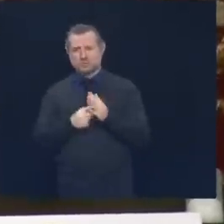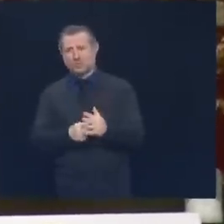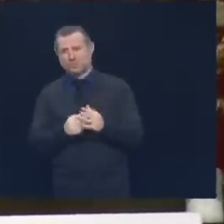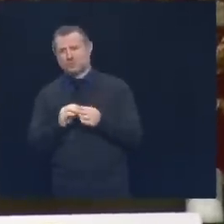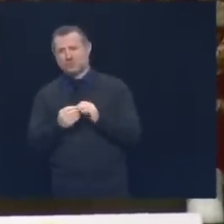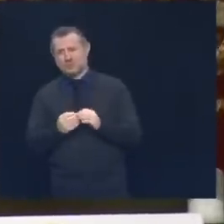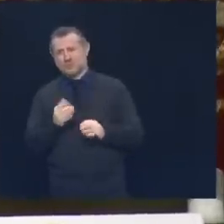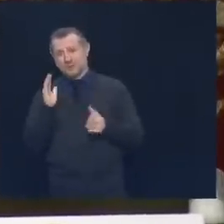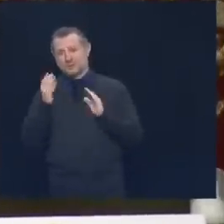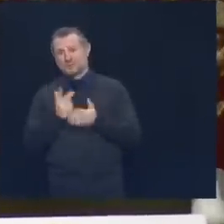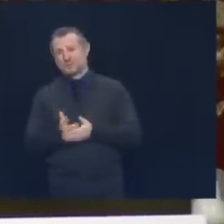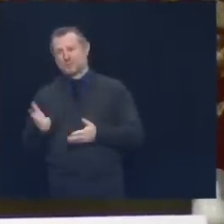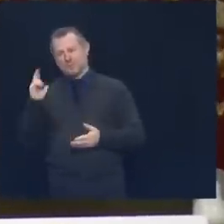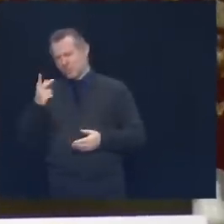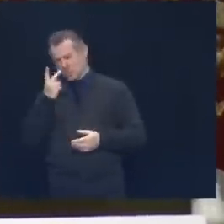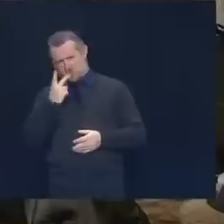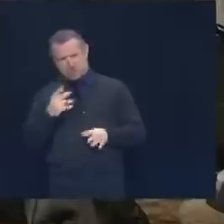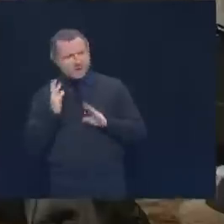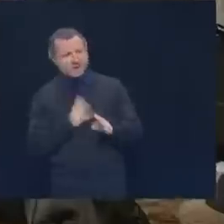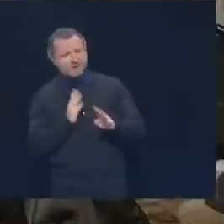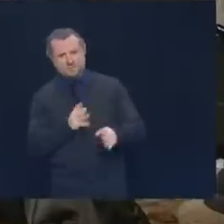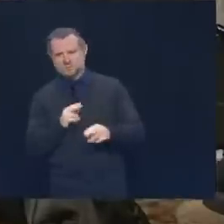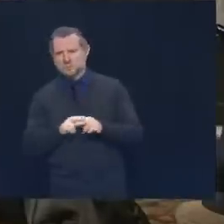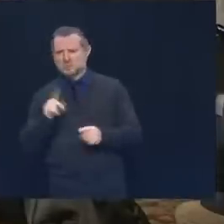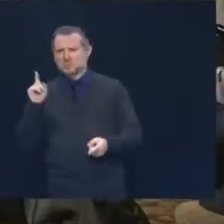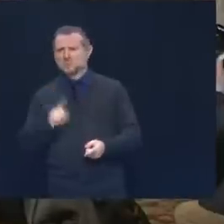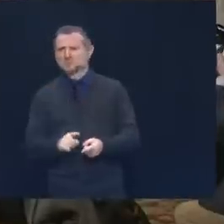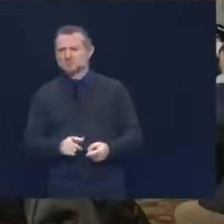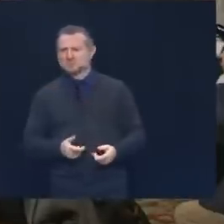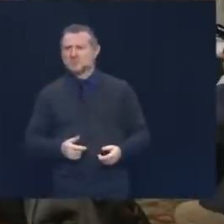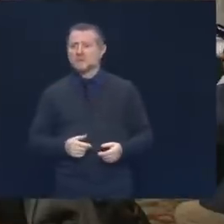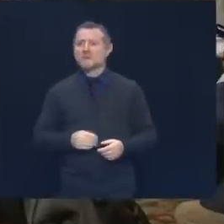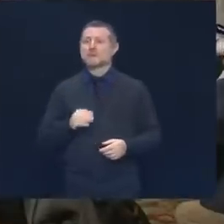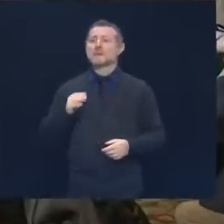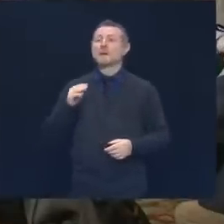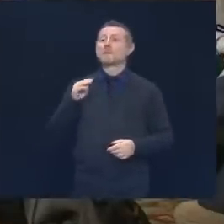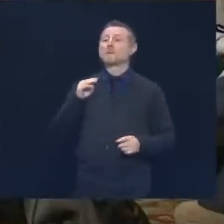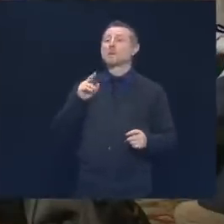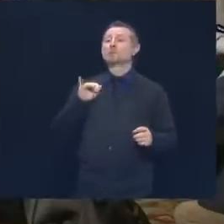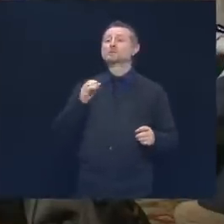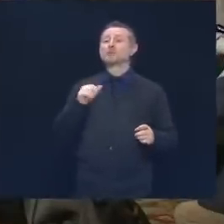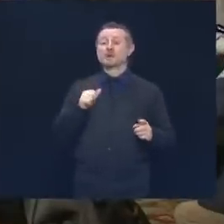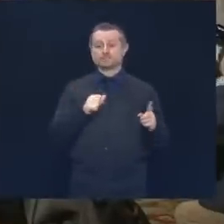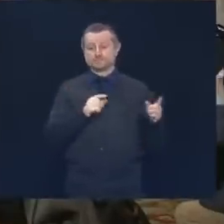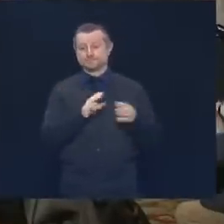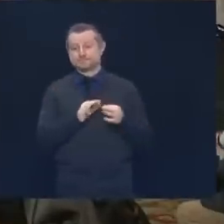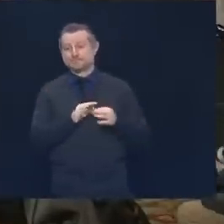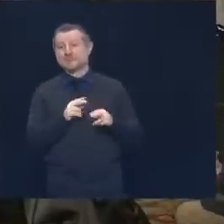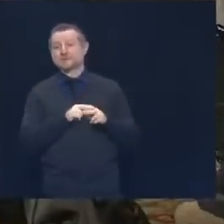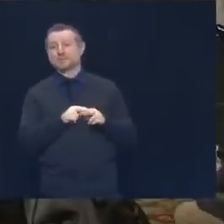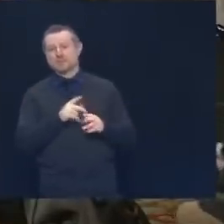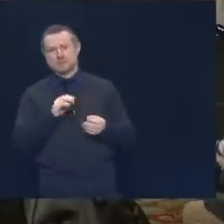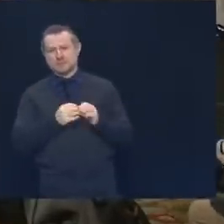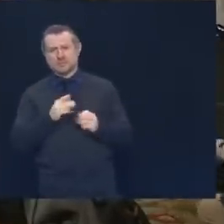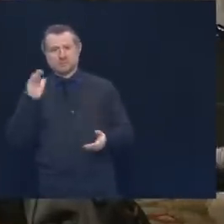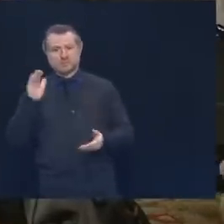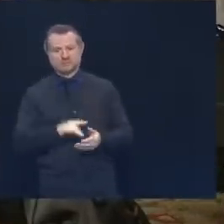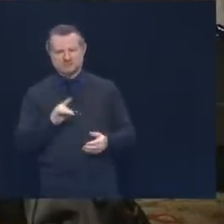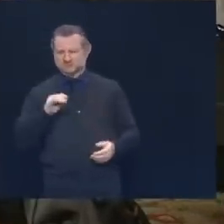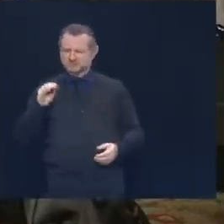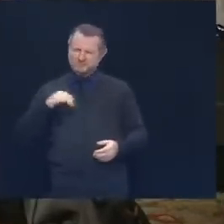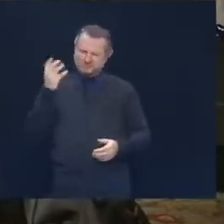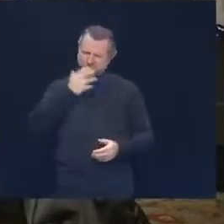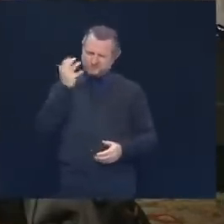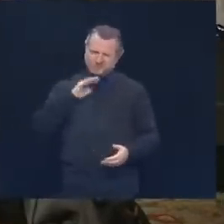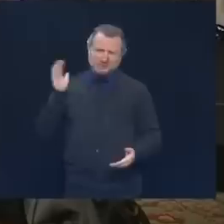ridership numbers are way down across the board. Ridership down is still down over 70% across the board. And then secondarily, just very quickly, typically on Tuesdays